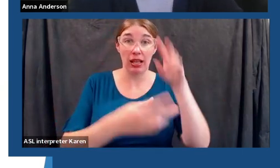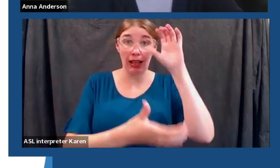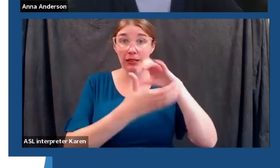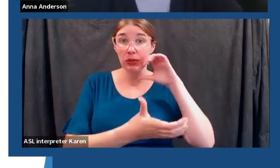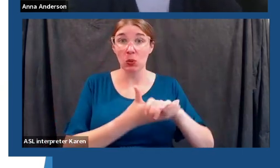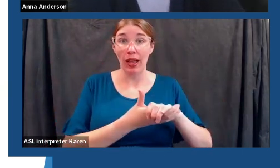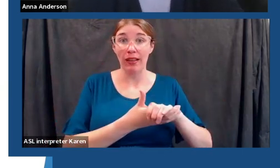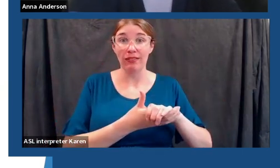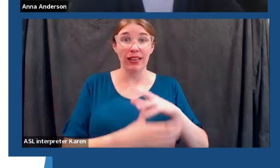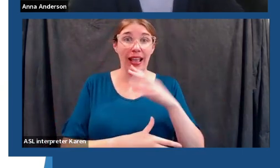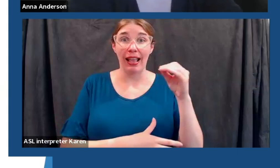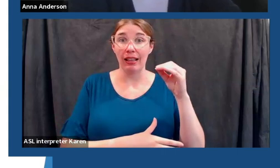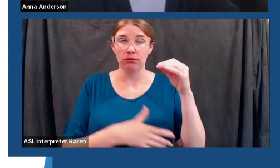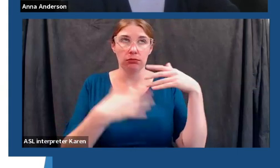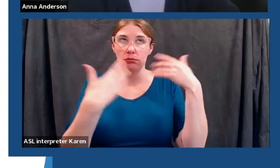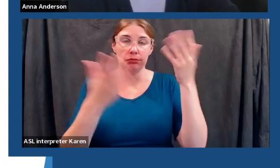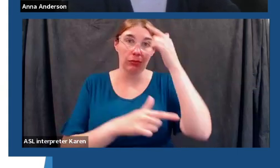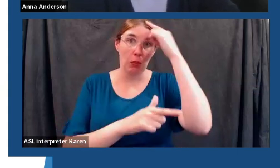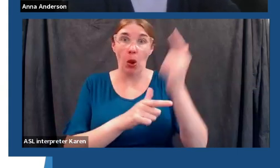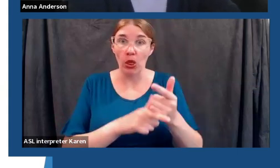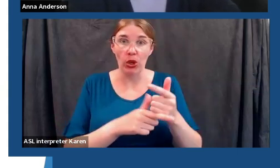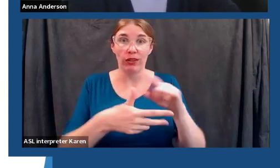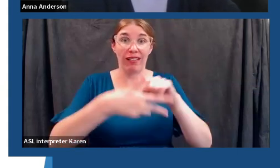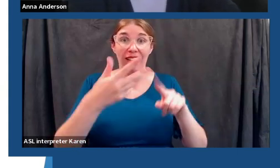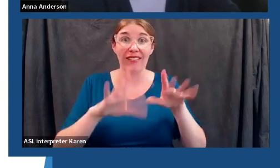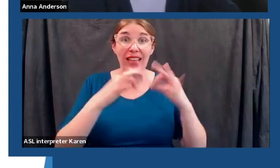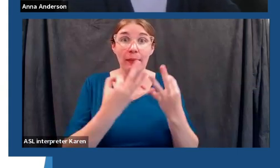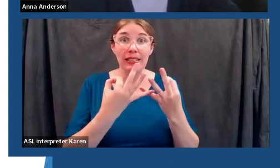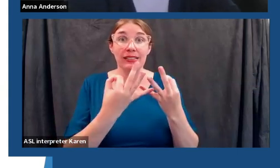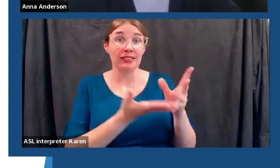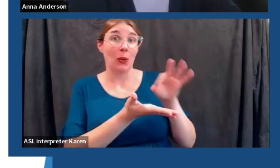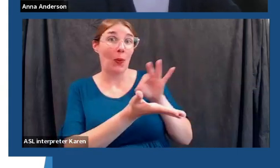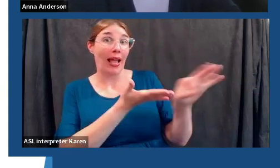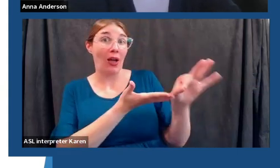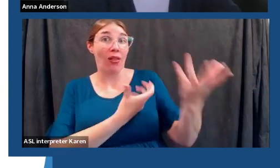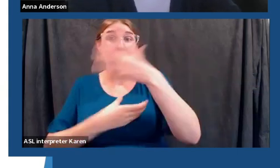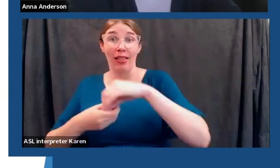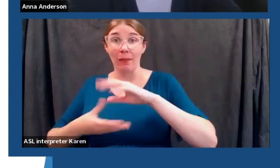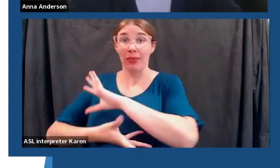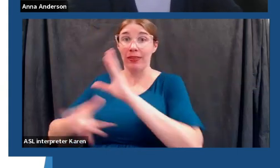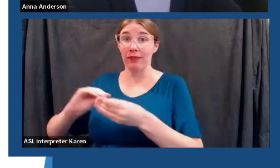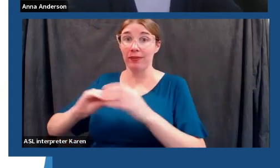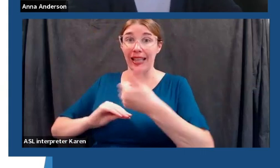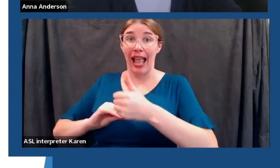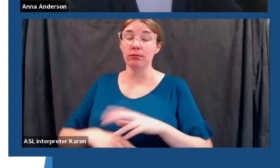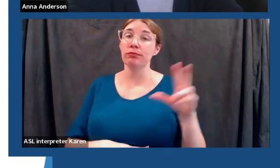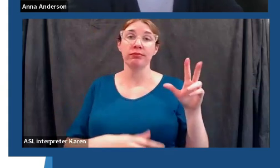brother or something, they're no longer eligible for